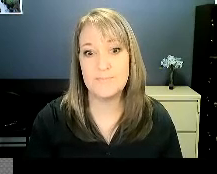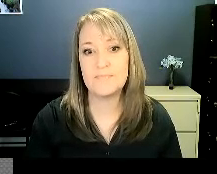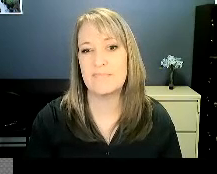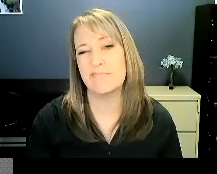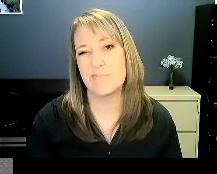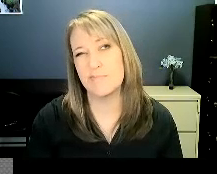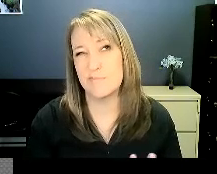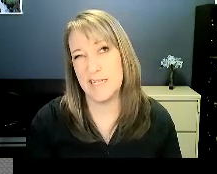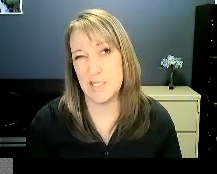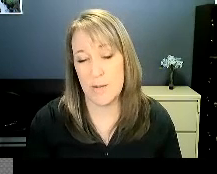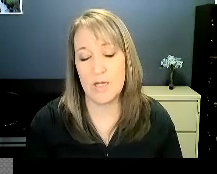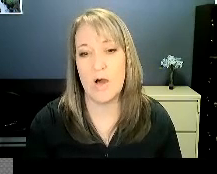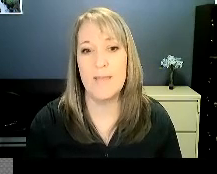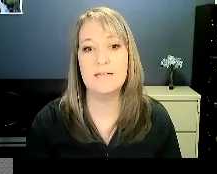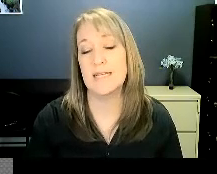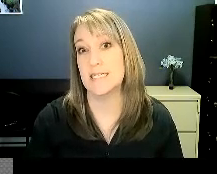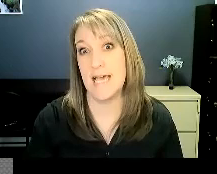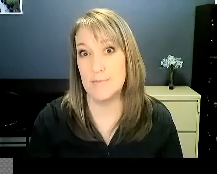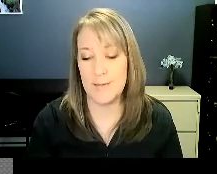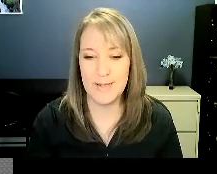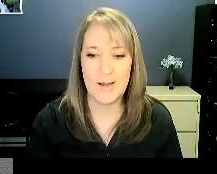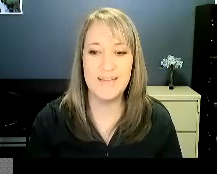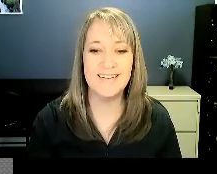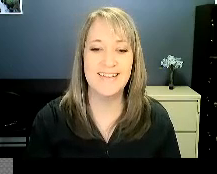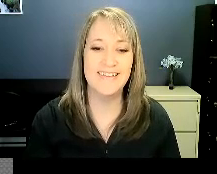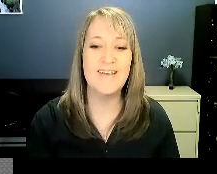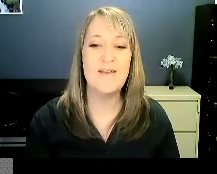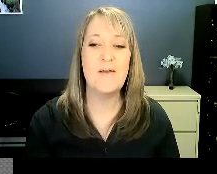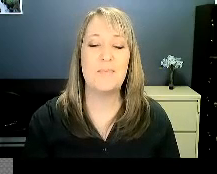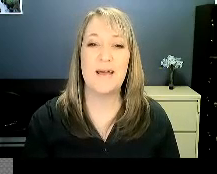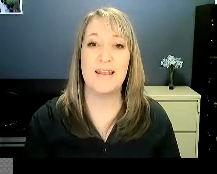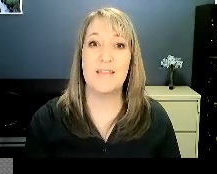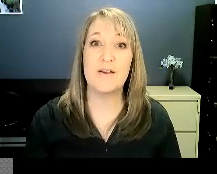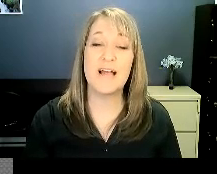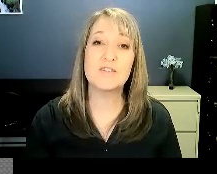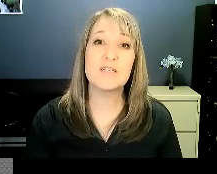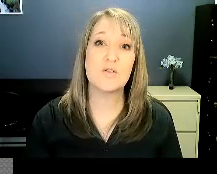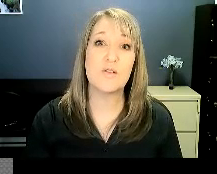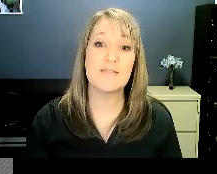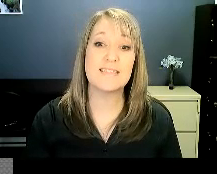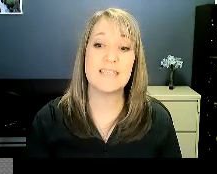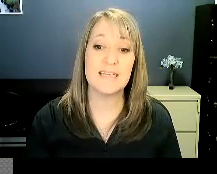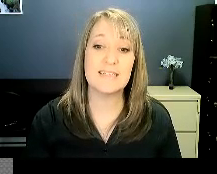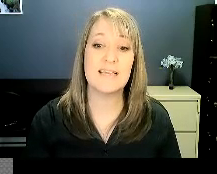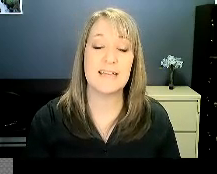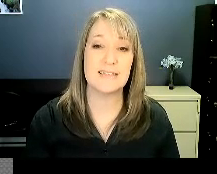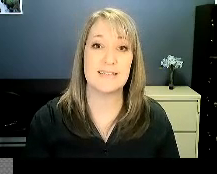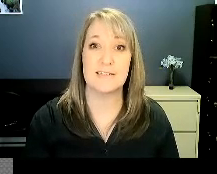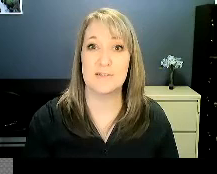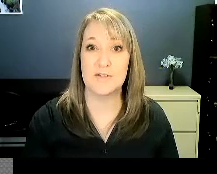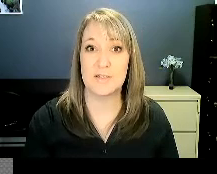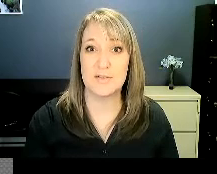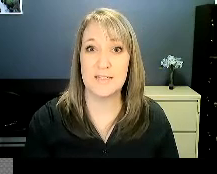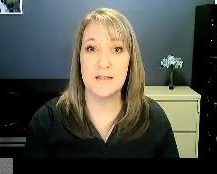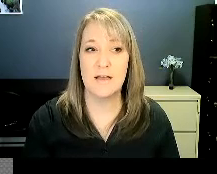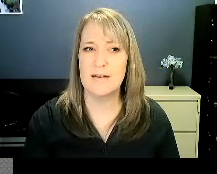verb, and topic comment, and time topic comment. But there are actually a total of 6 ASL